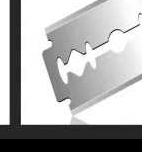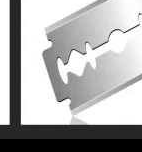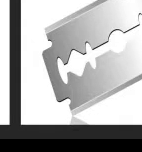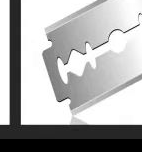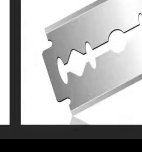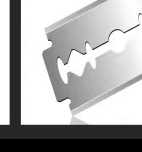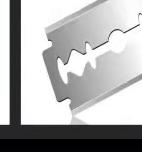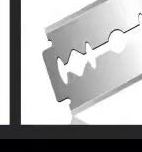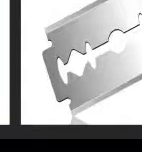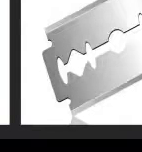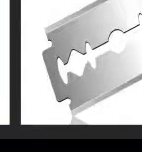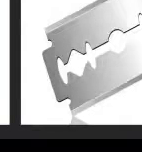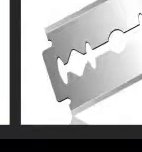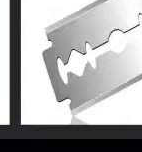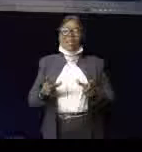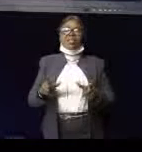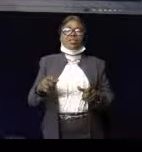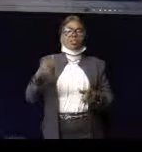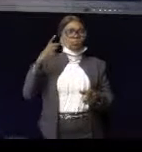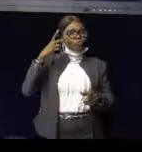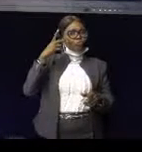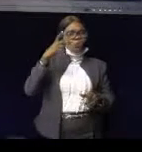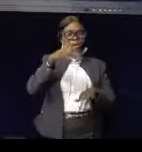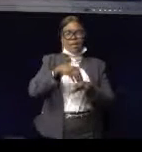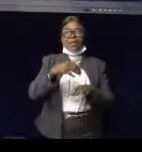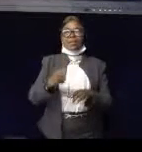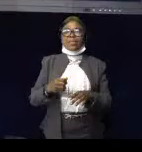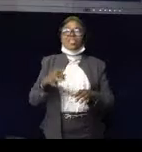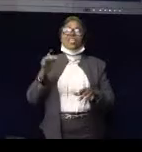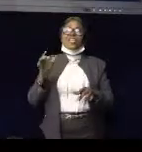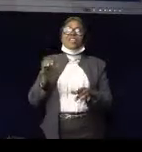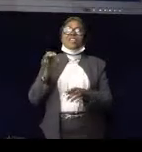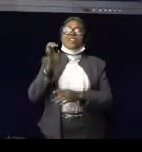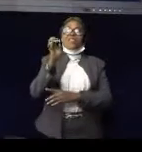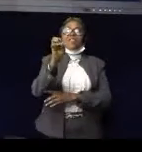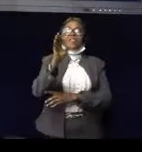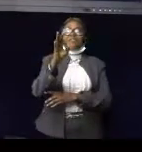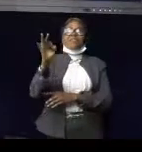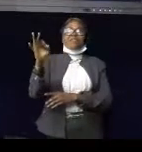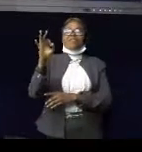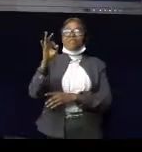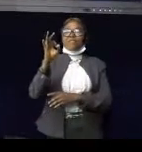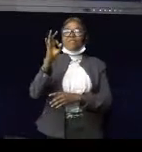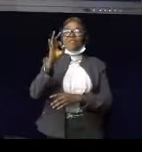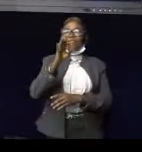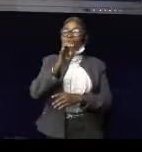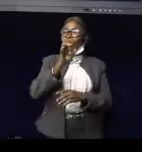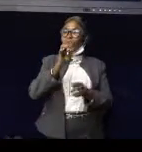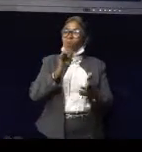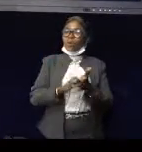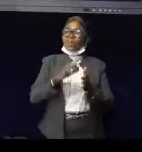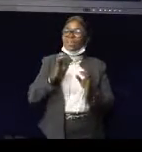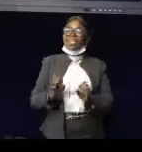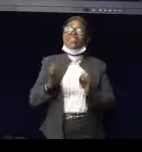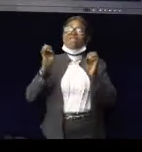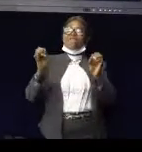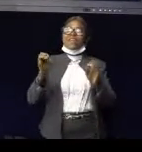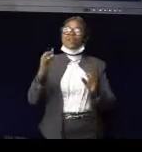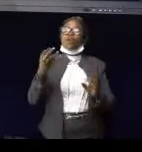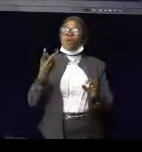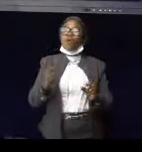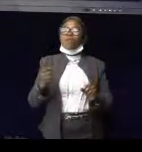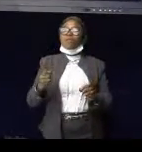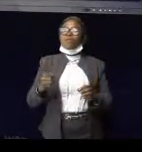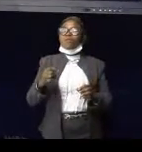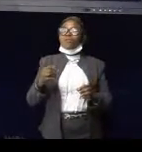breast milk of the mother to the child. Now let's look at the effect of STDs and HIV/AIDS. What are the effects